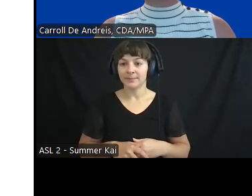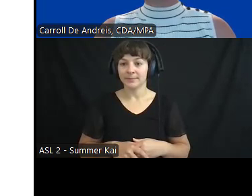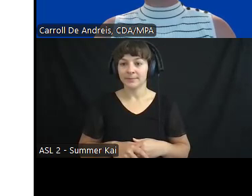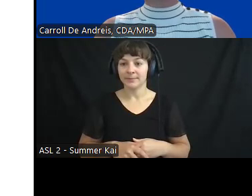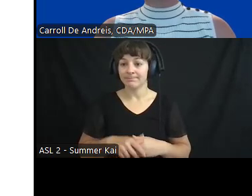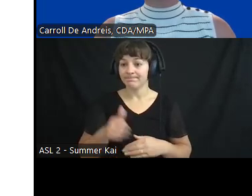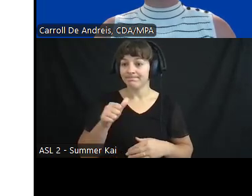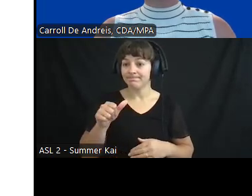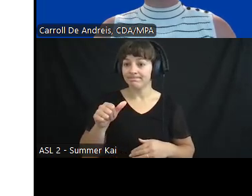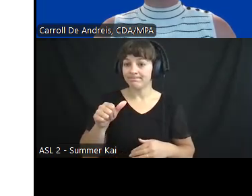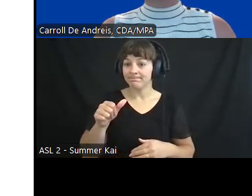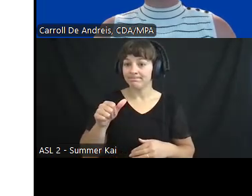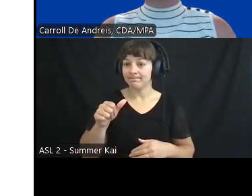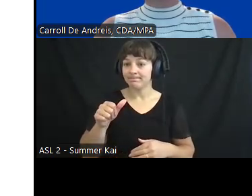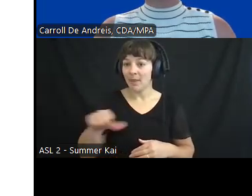Any other